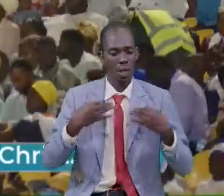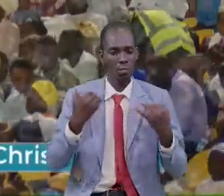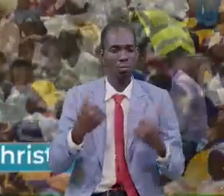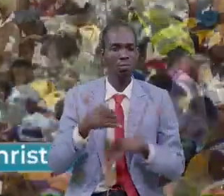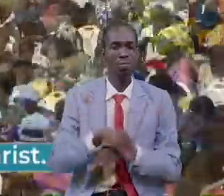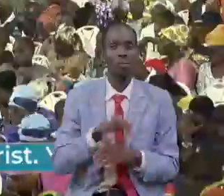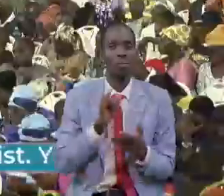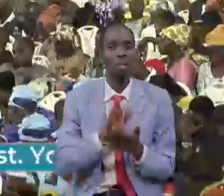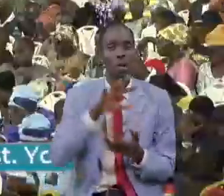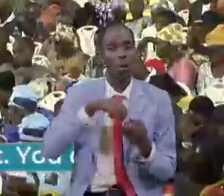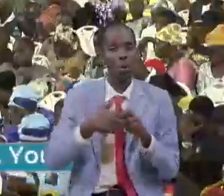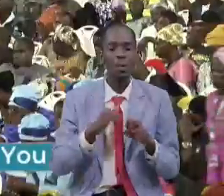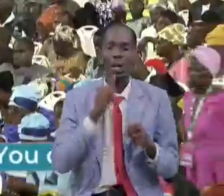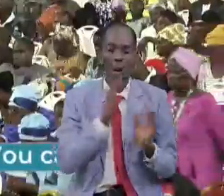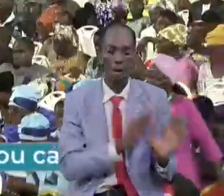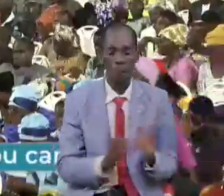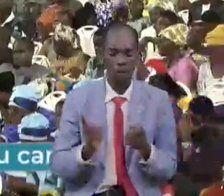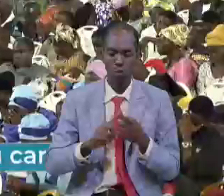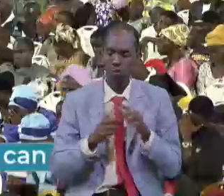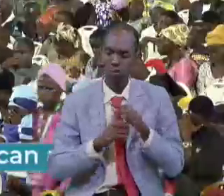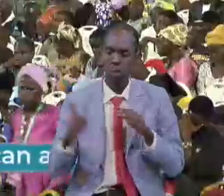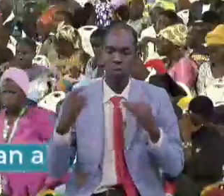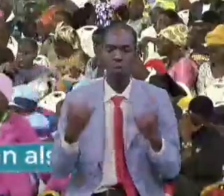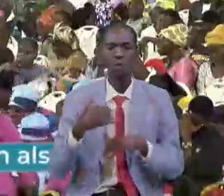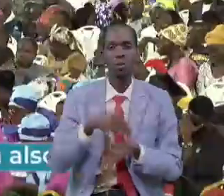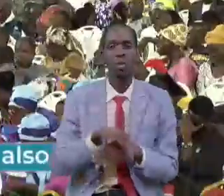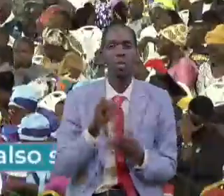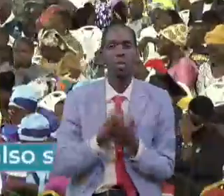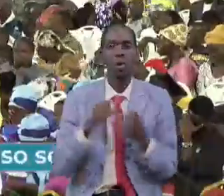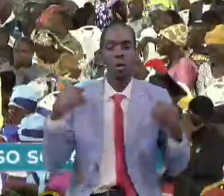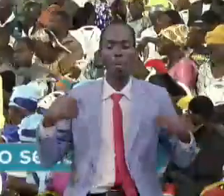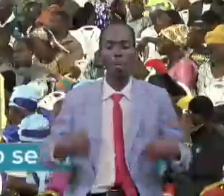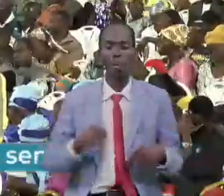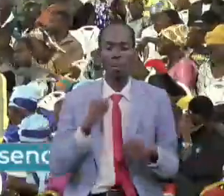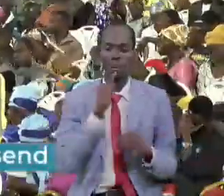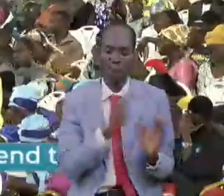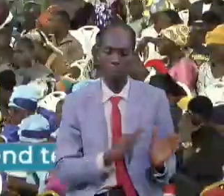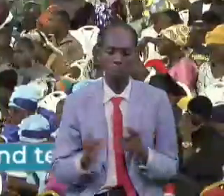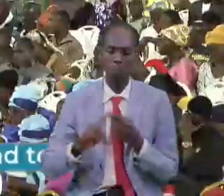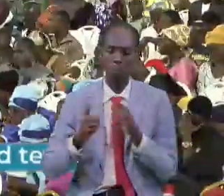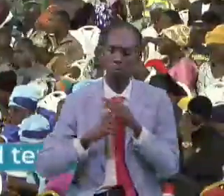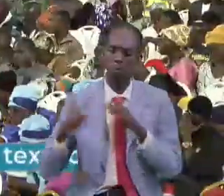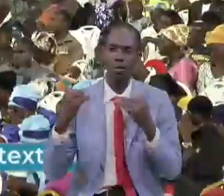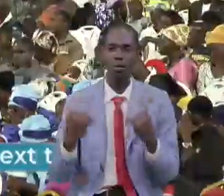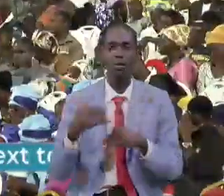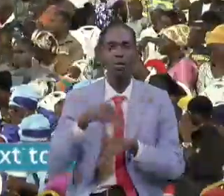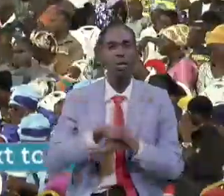go tonight. That pain is about to go tonight. Don't just sit down.